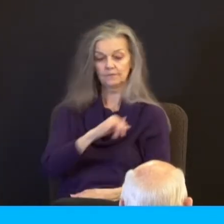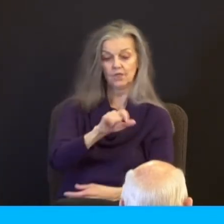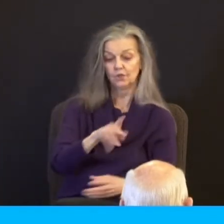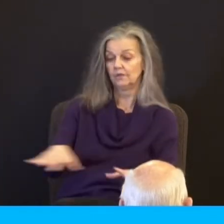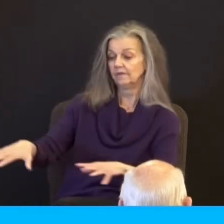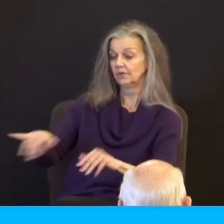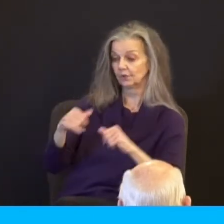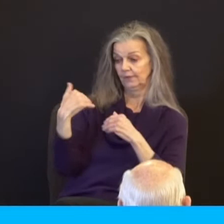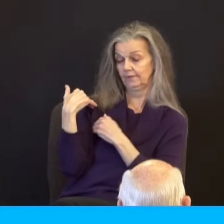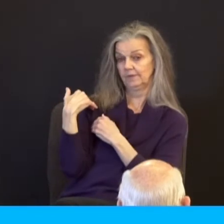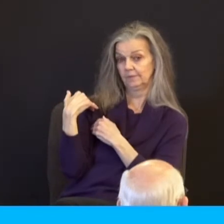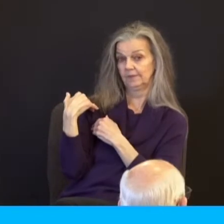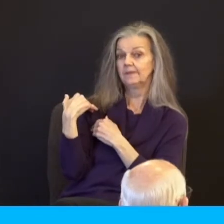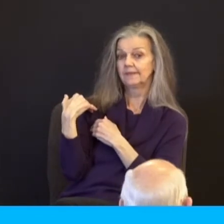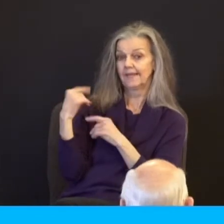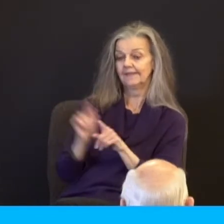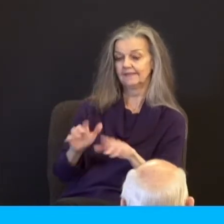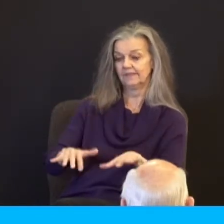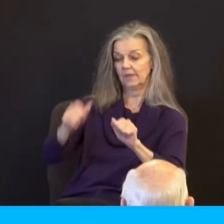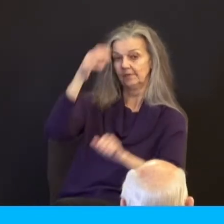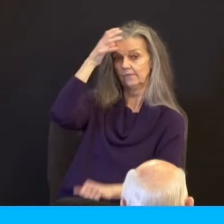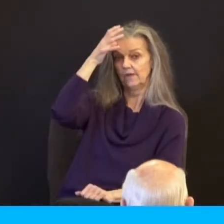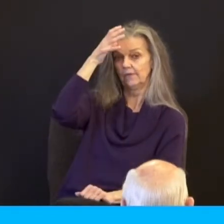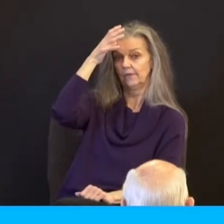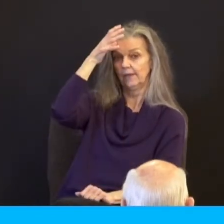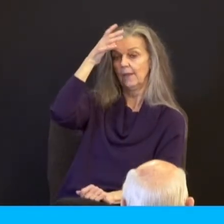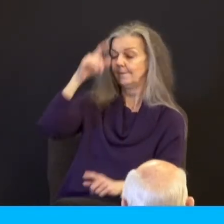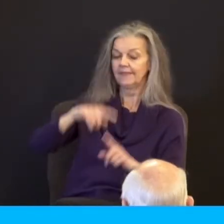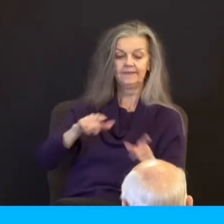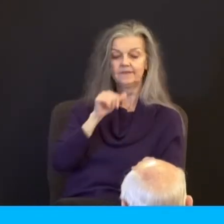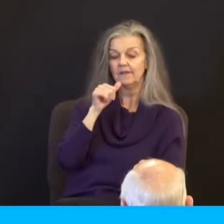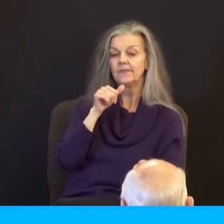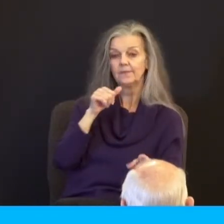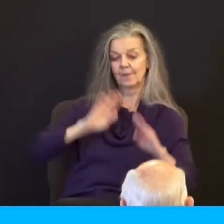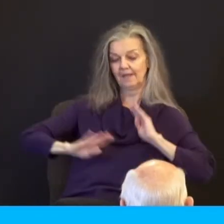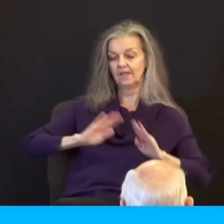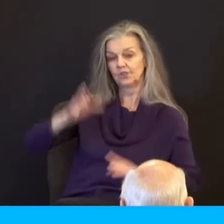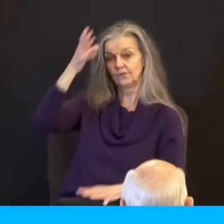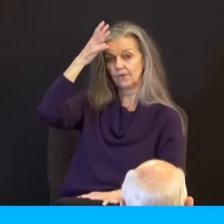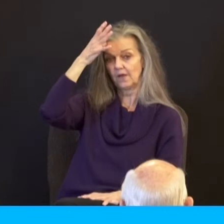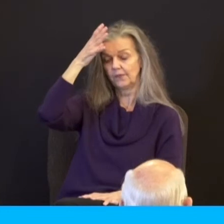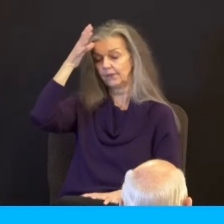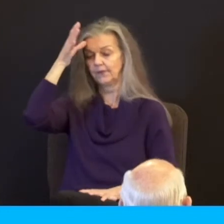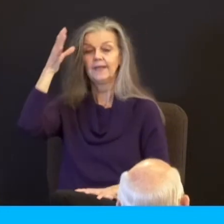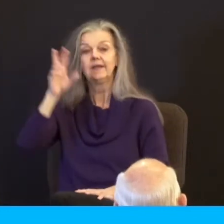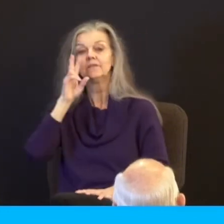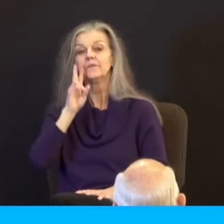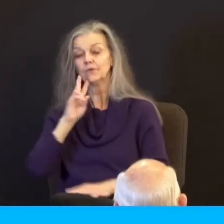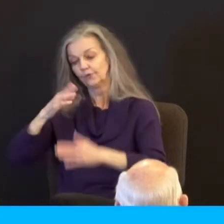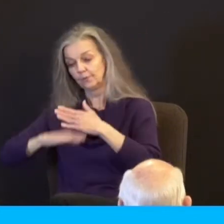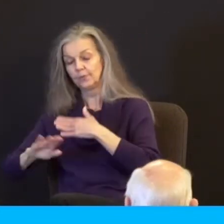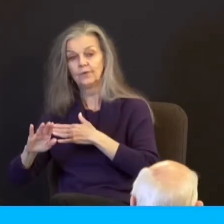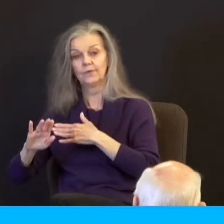for him, an adoptive father, but is not directly biologically connected to him. It is the product of a virgin who